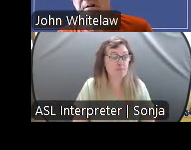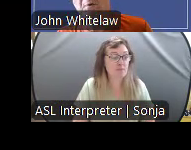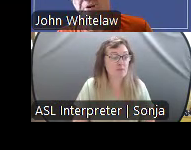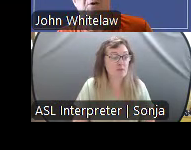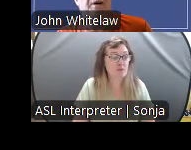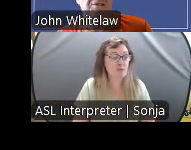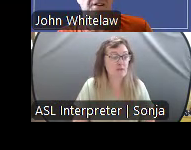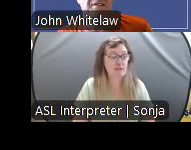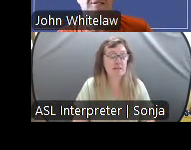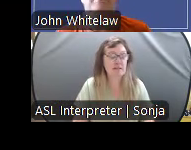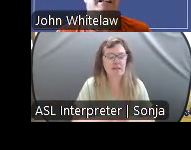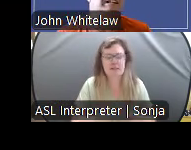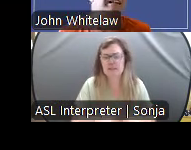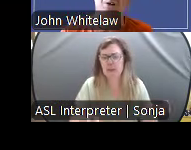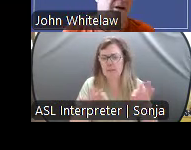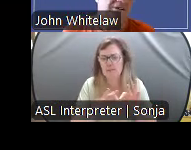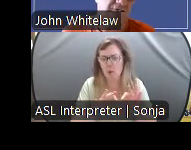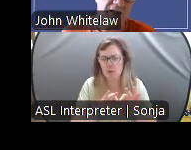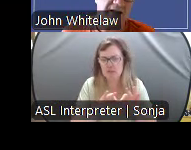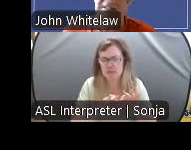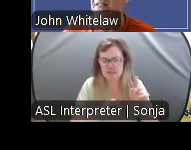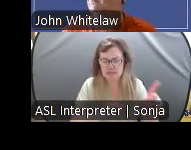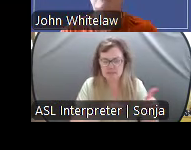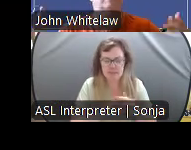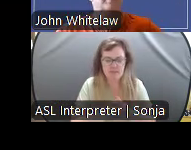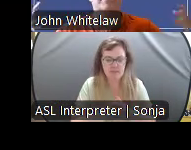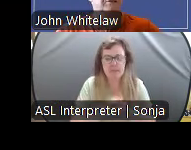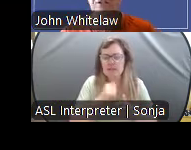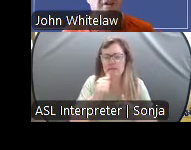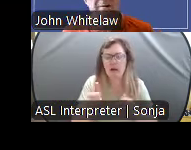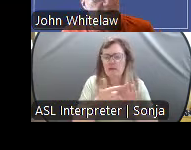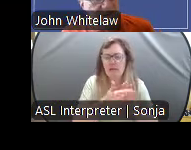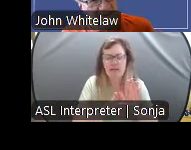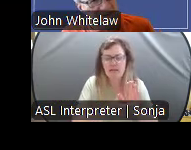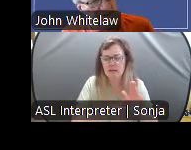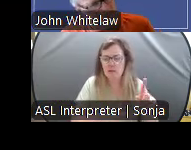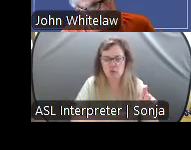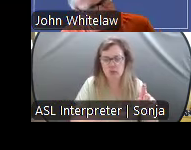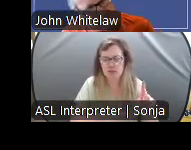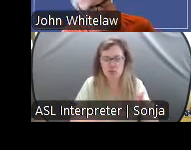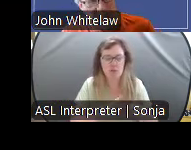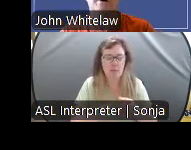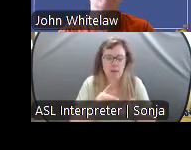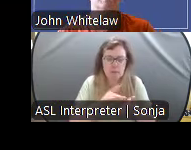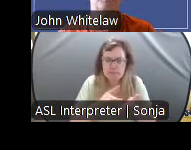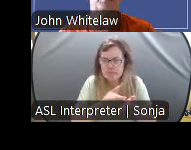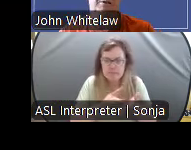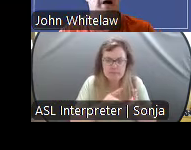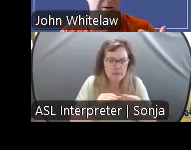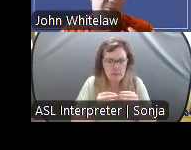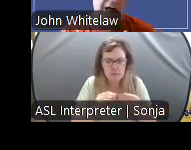Very important question here. It's not really a legal question, right? This is, we can crunch the numbers. We can tell you how